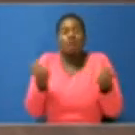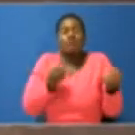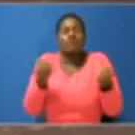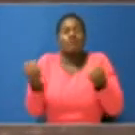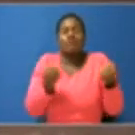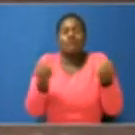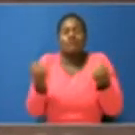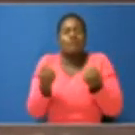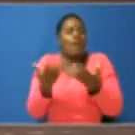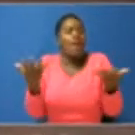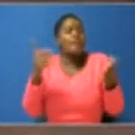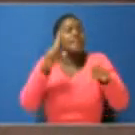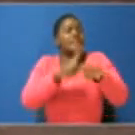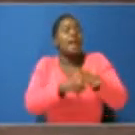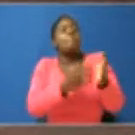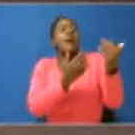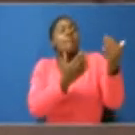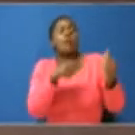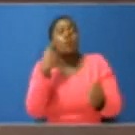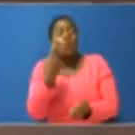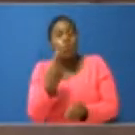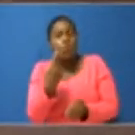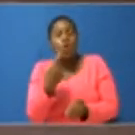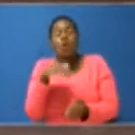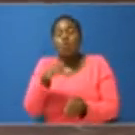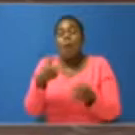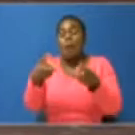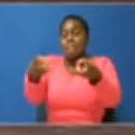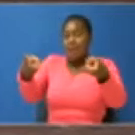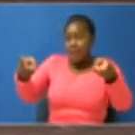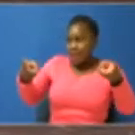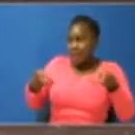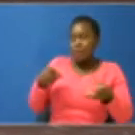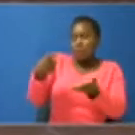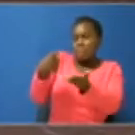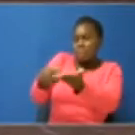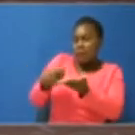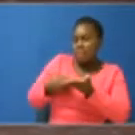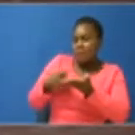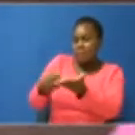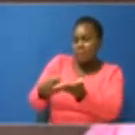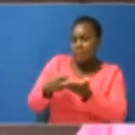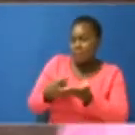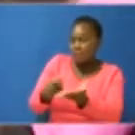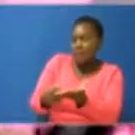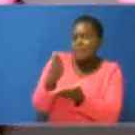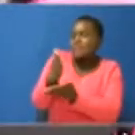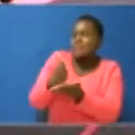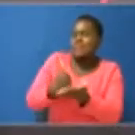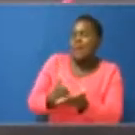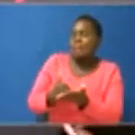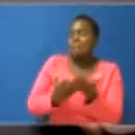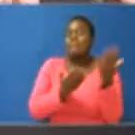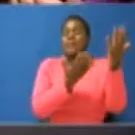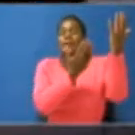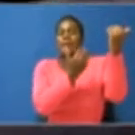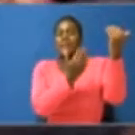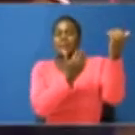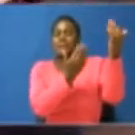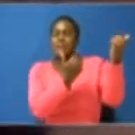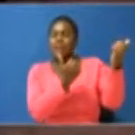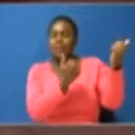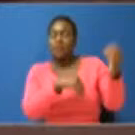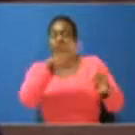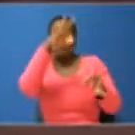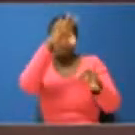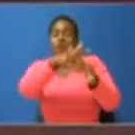down any moment now why higa and your panel you've been discussing around what are some of the expectations of of